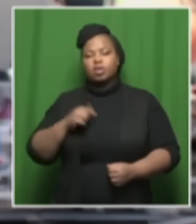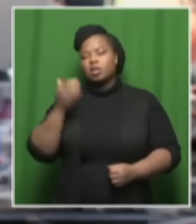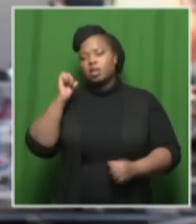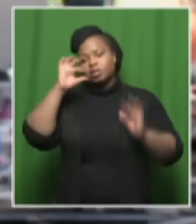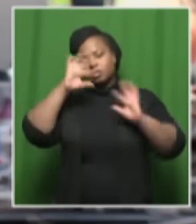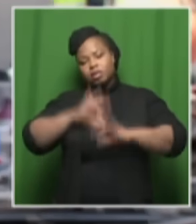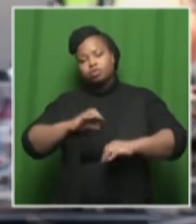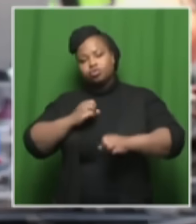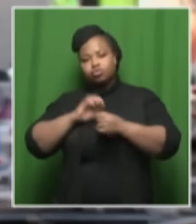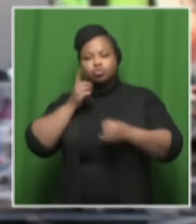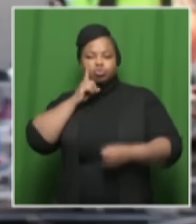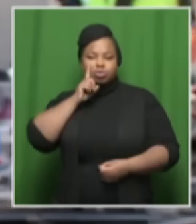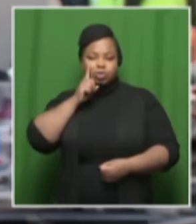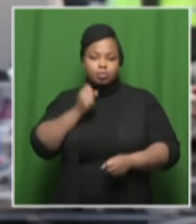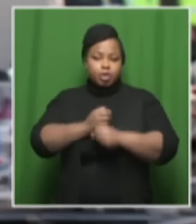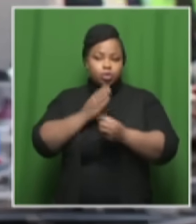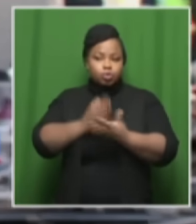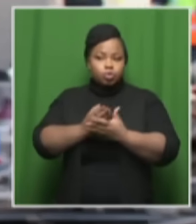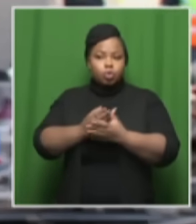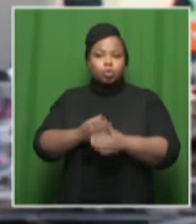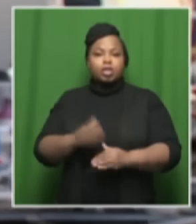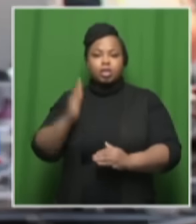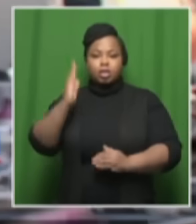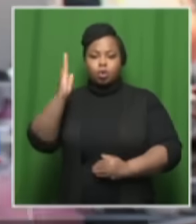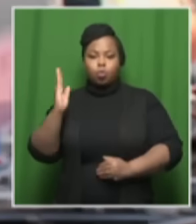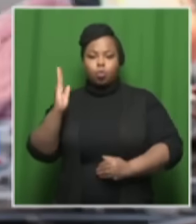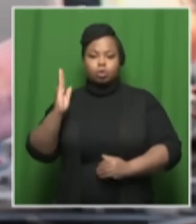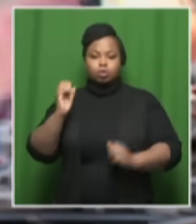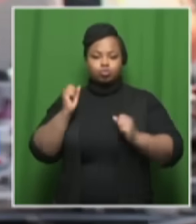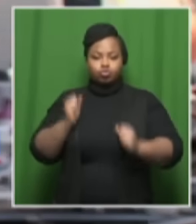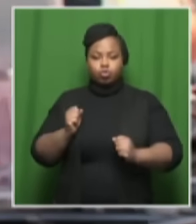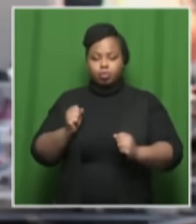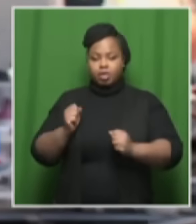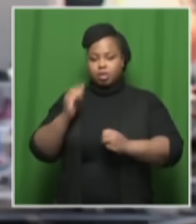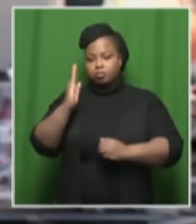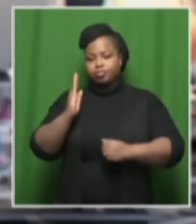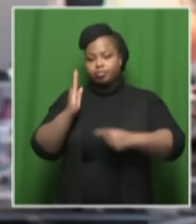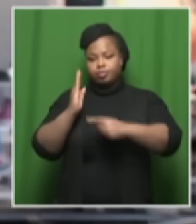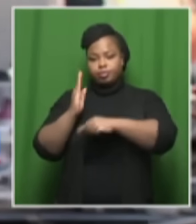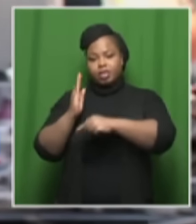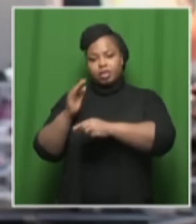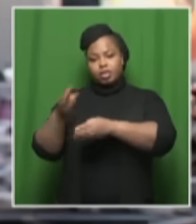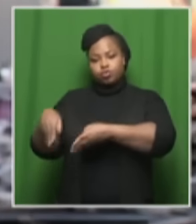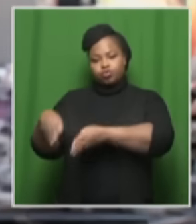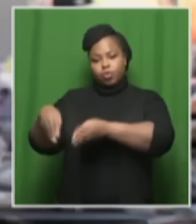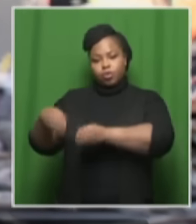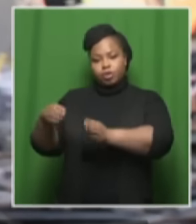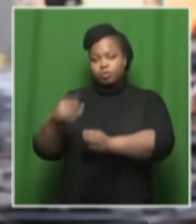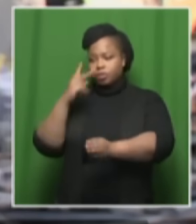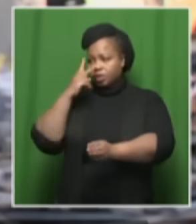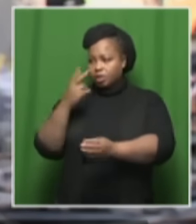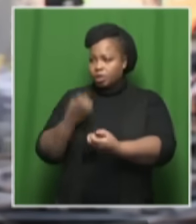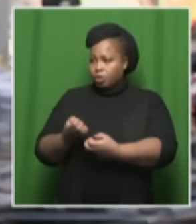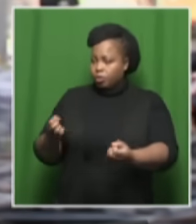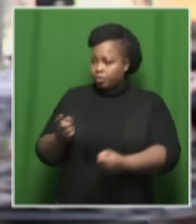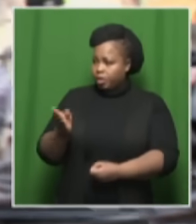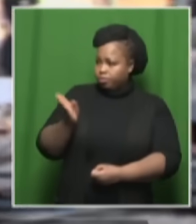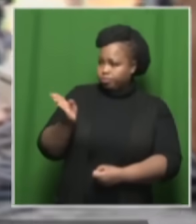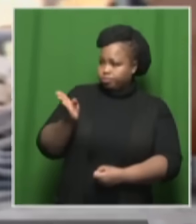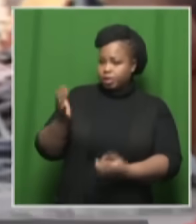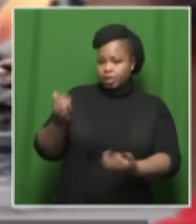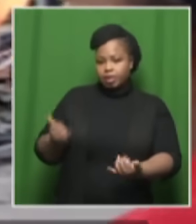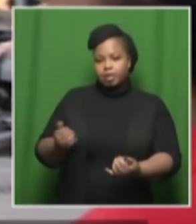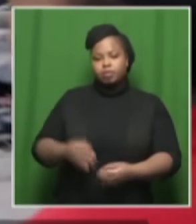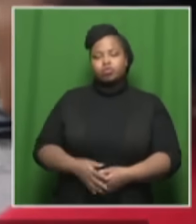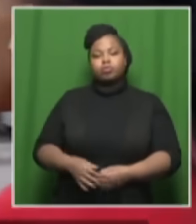ensure the stability of the walls, but closer towards the road side where you can see the equipment working now. We